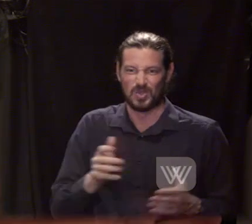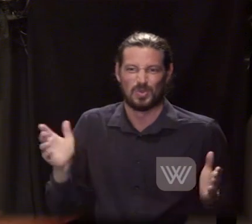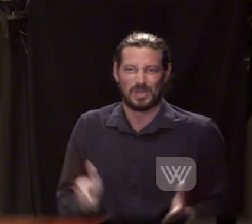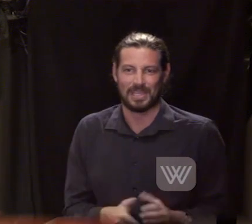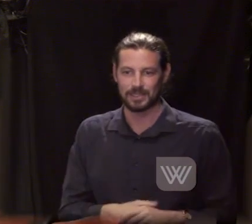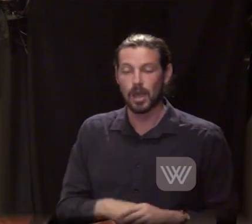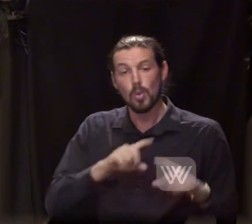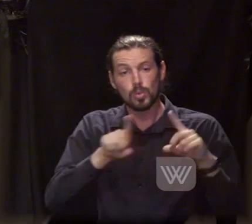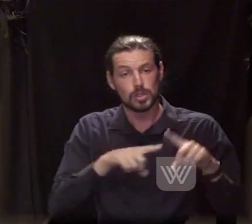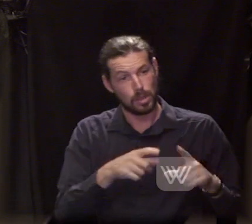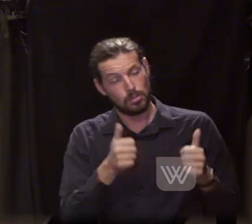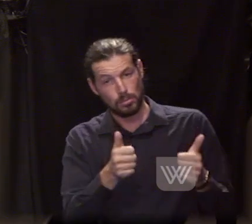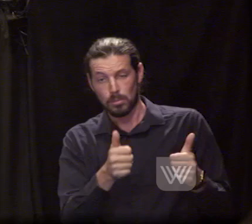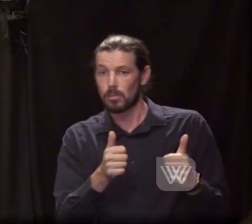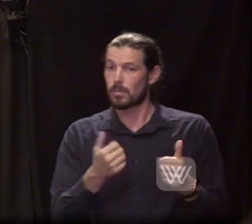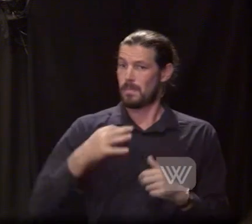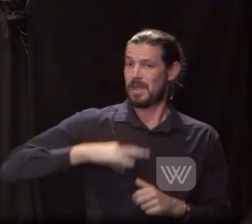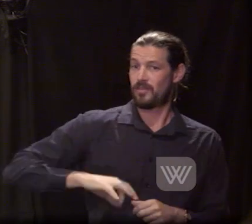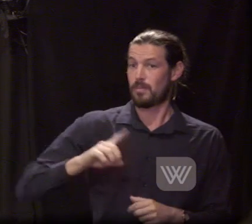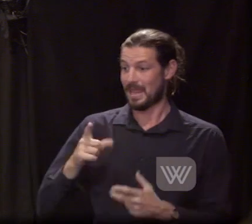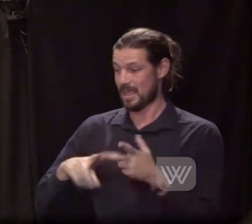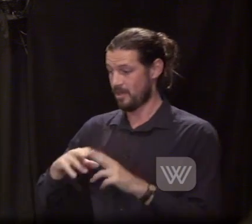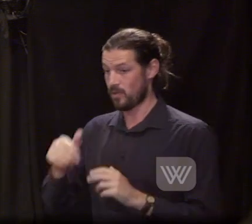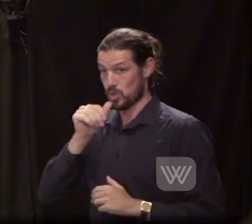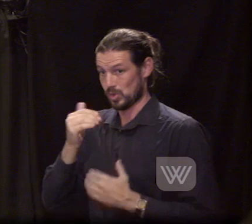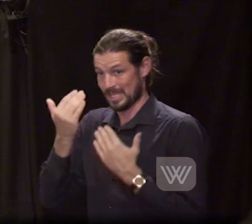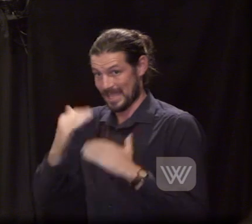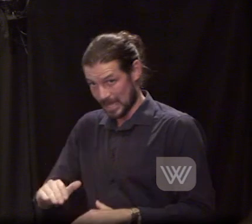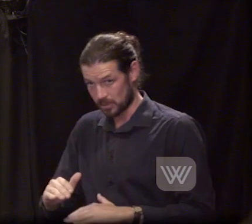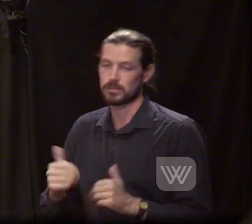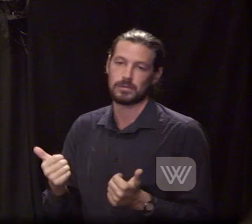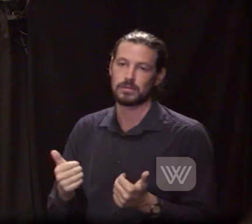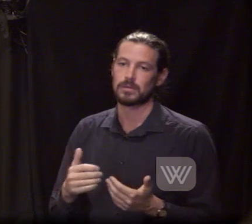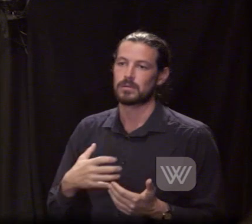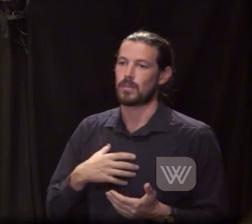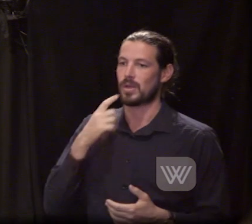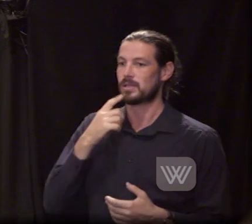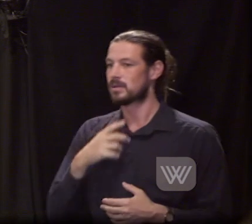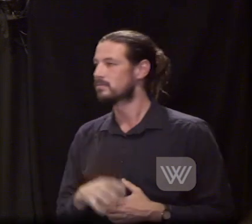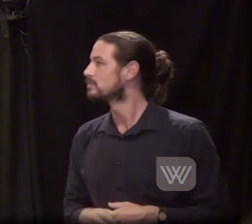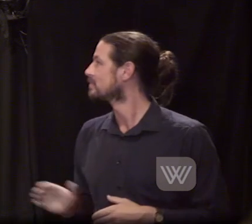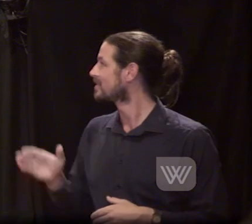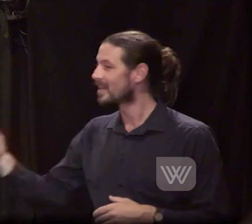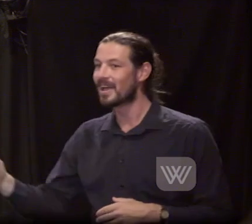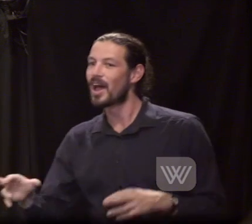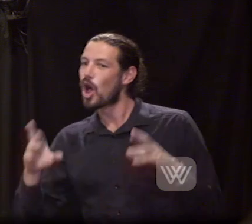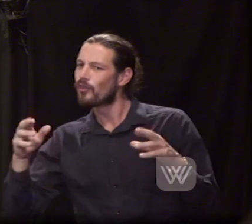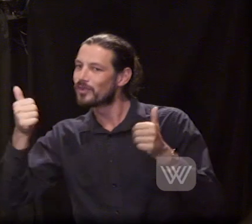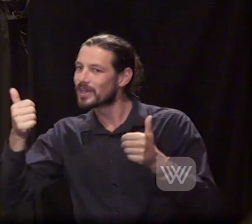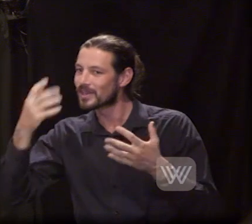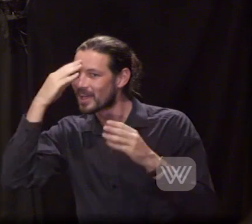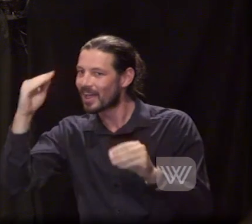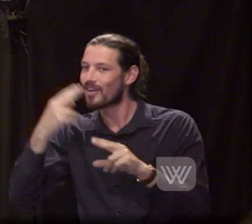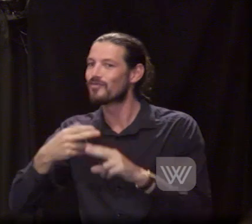recycle than to just use less to begin with. Yeah. So hopefully a lesson for any of the younger audience members here. To pee on your plants.